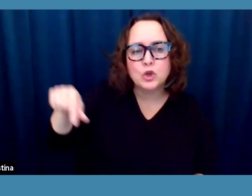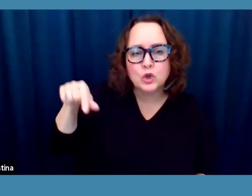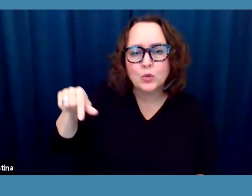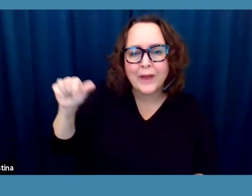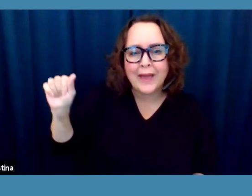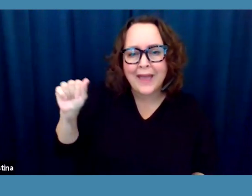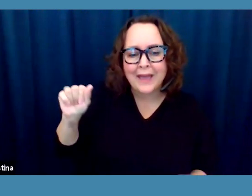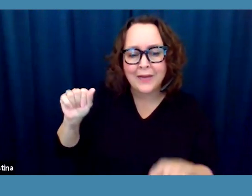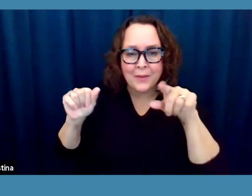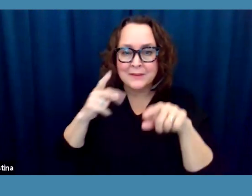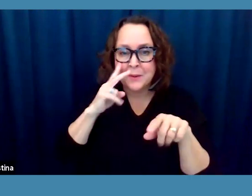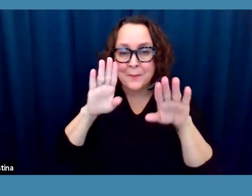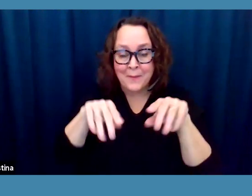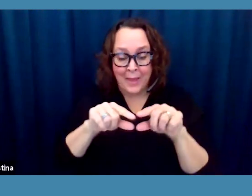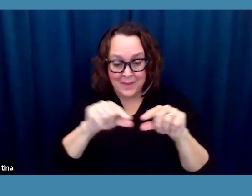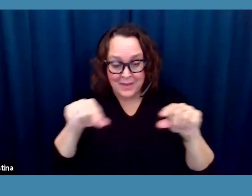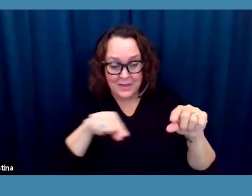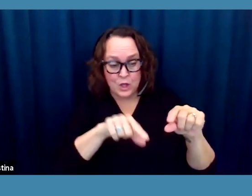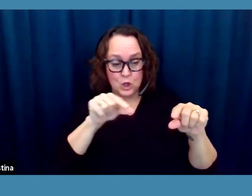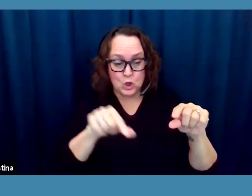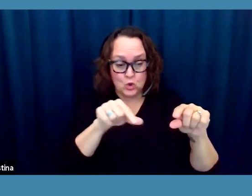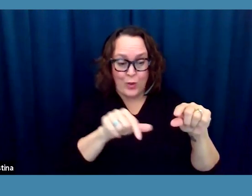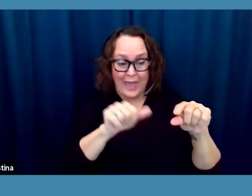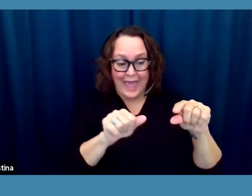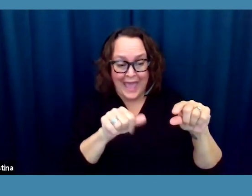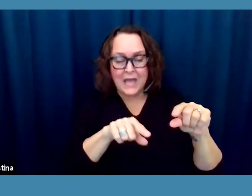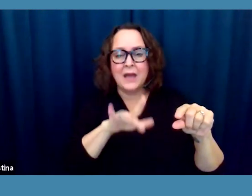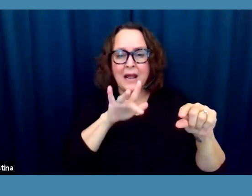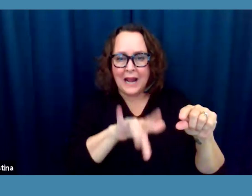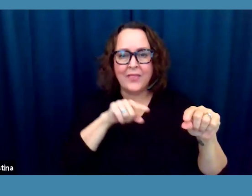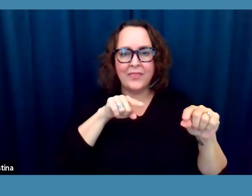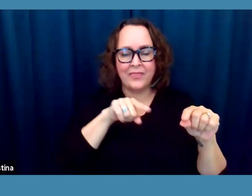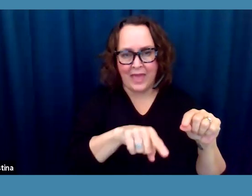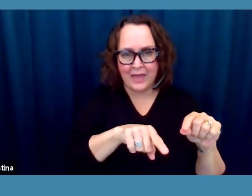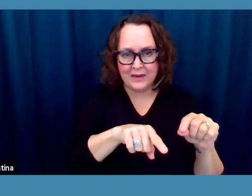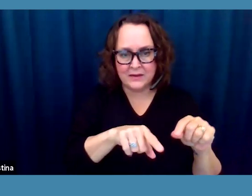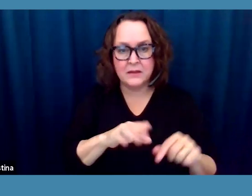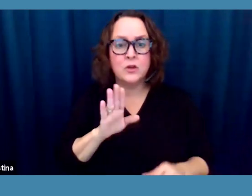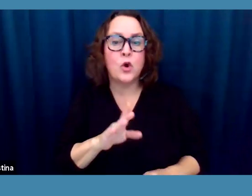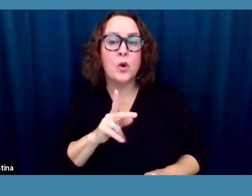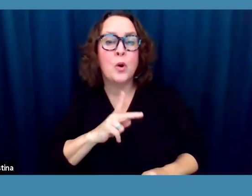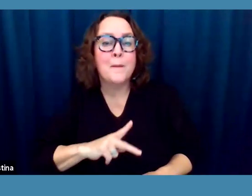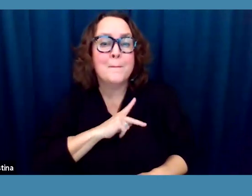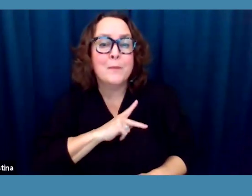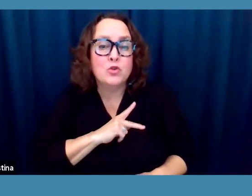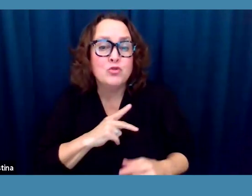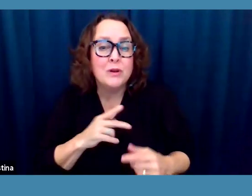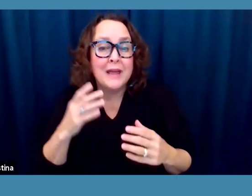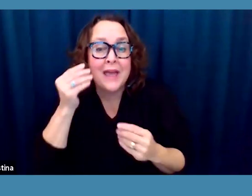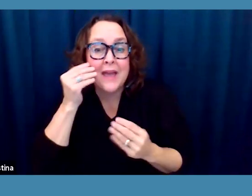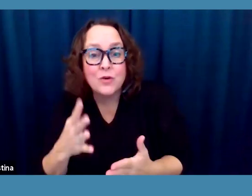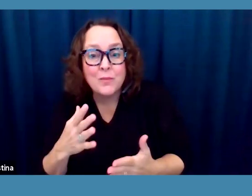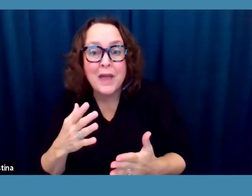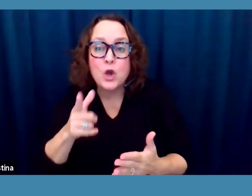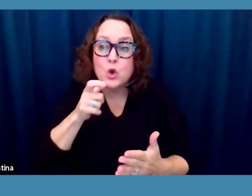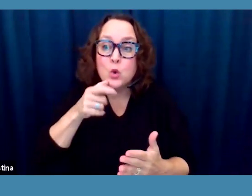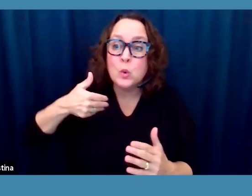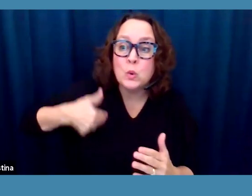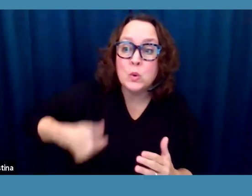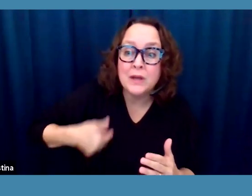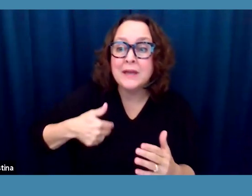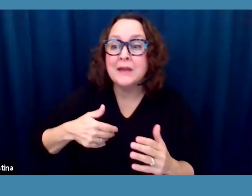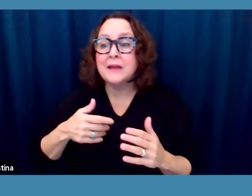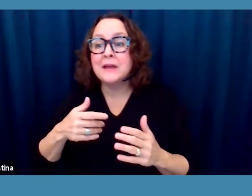Q&A button at the bottom of your screen. And please try to limit any personal health information about yourself so that we